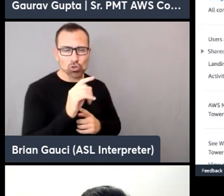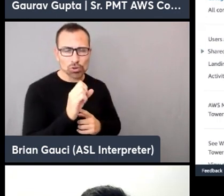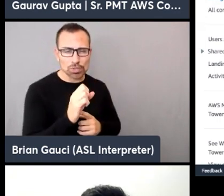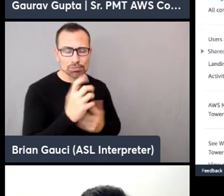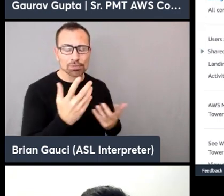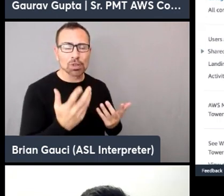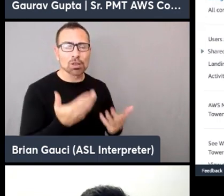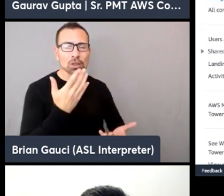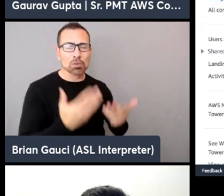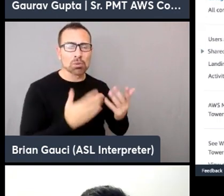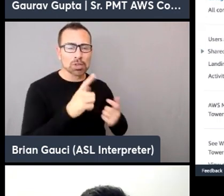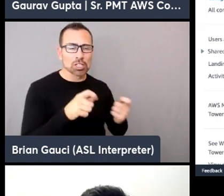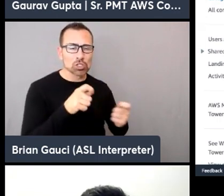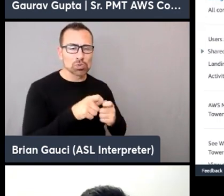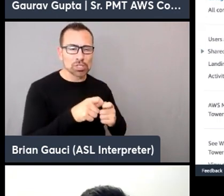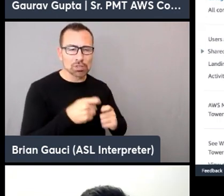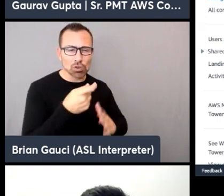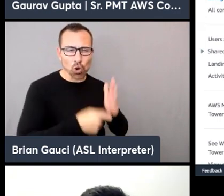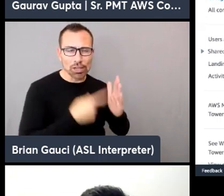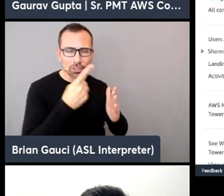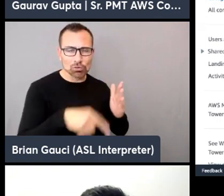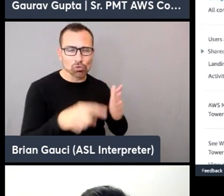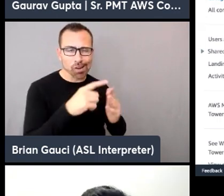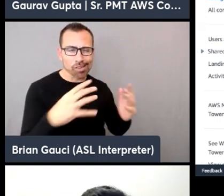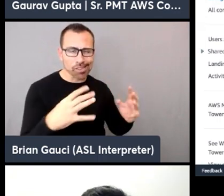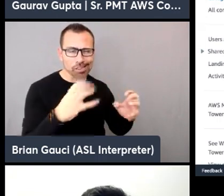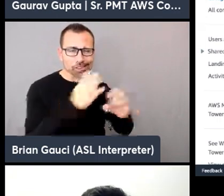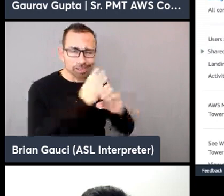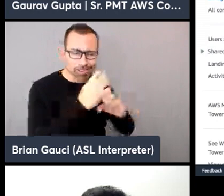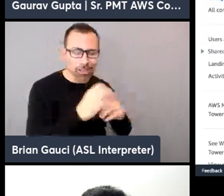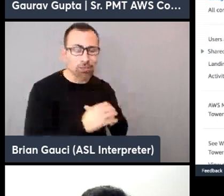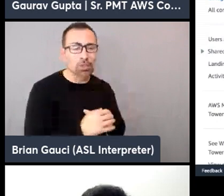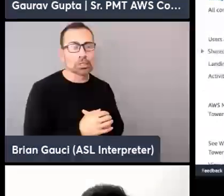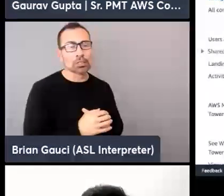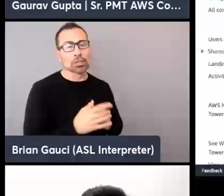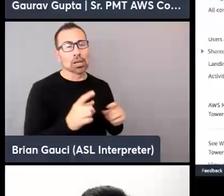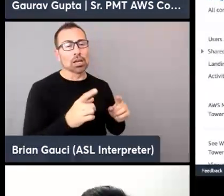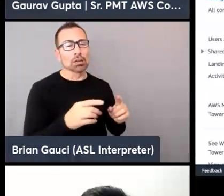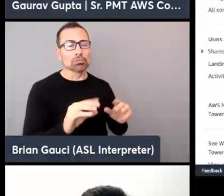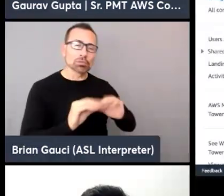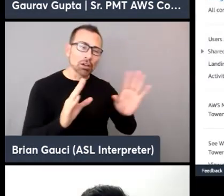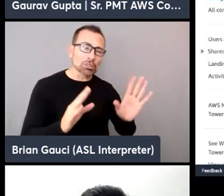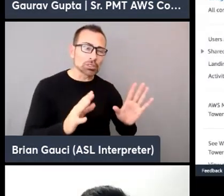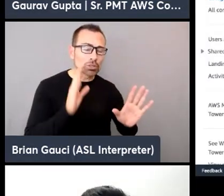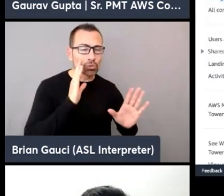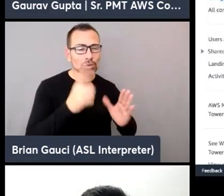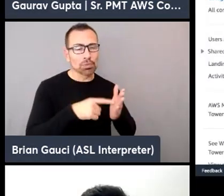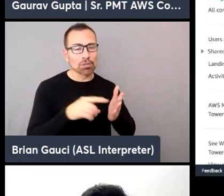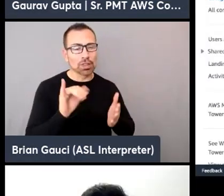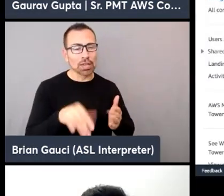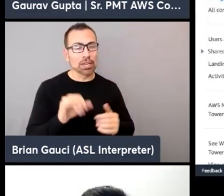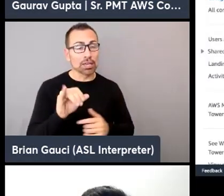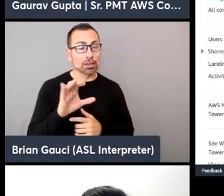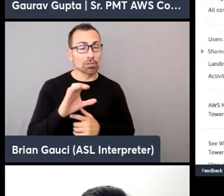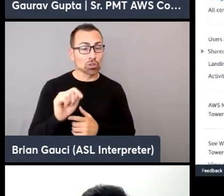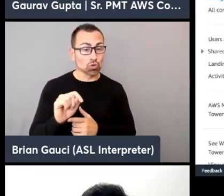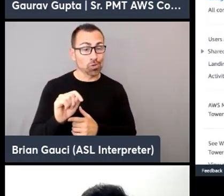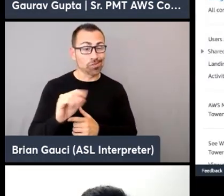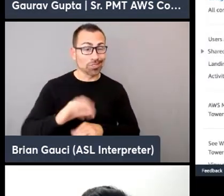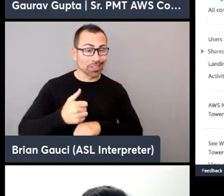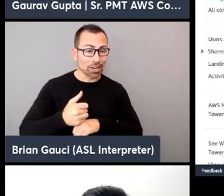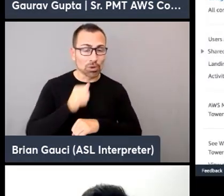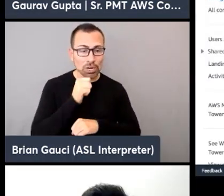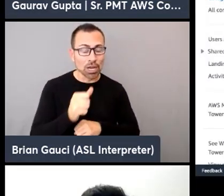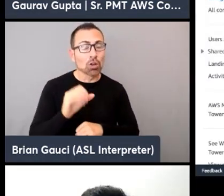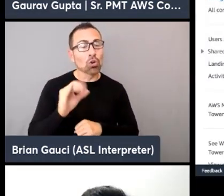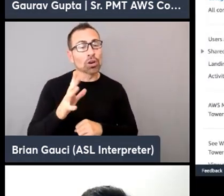a specific cost for the encryption, et cetera, et cetera. And obviously you would have paid for that if Control Tower enabled it or not, or checked for